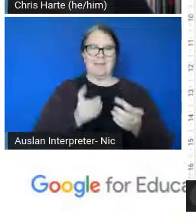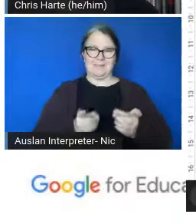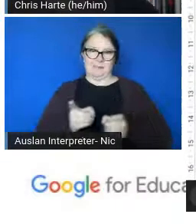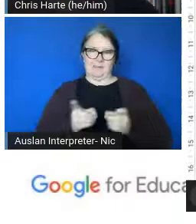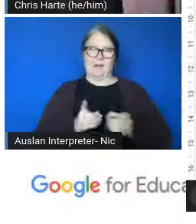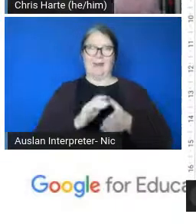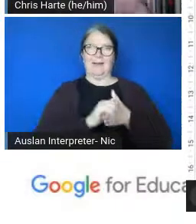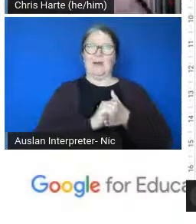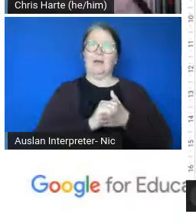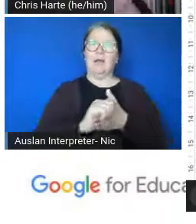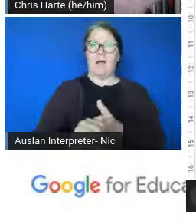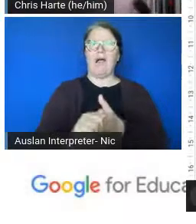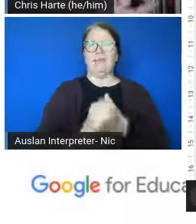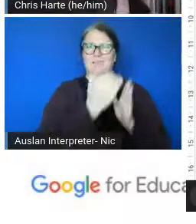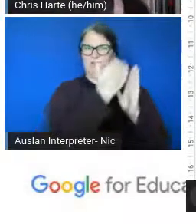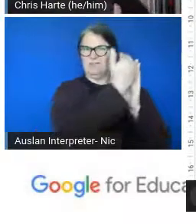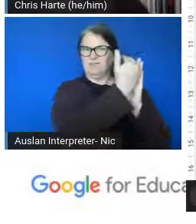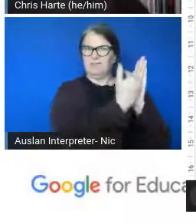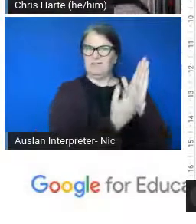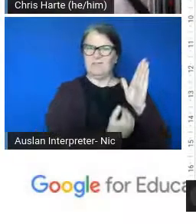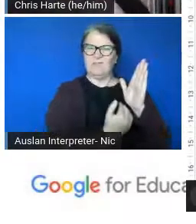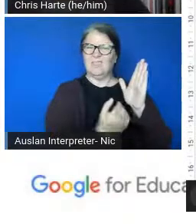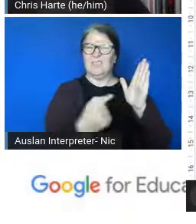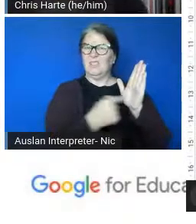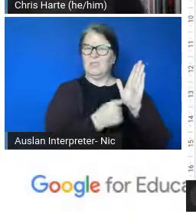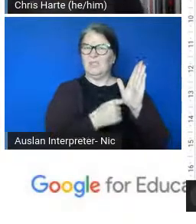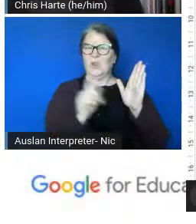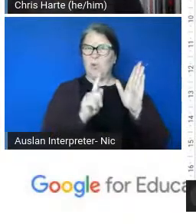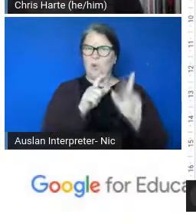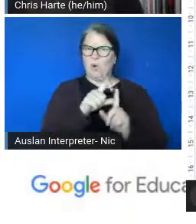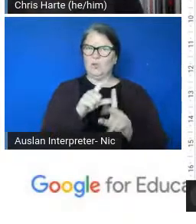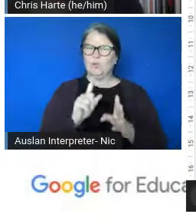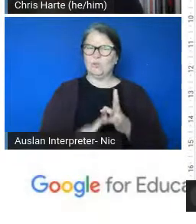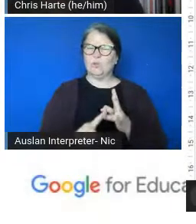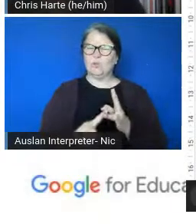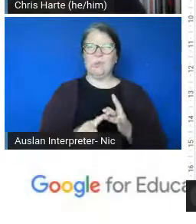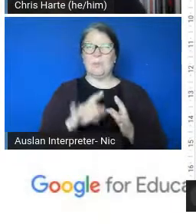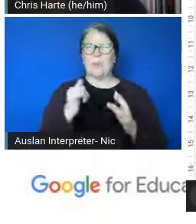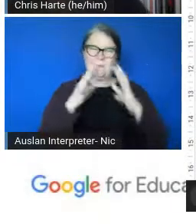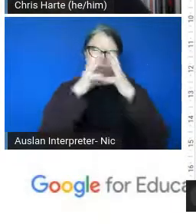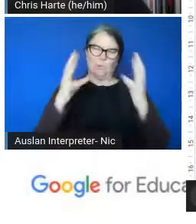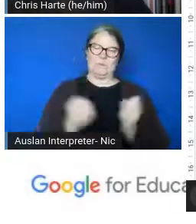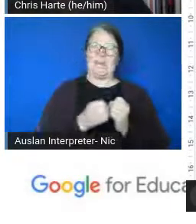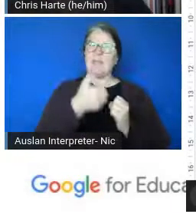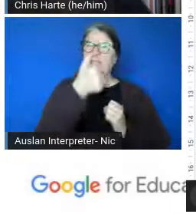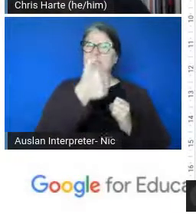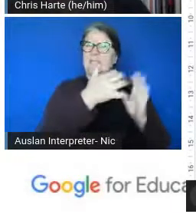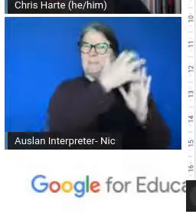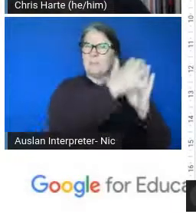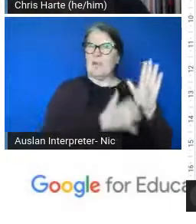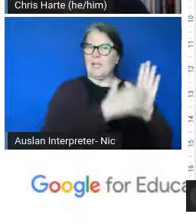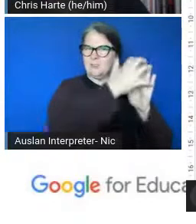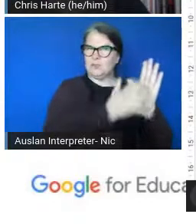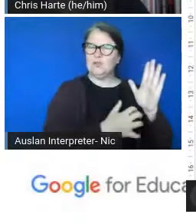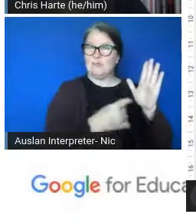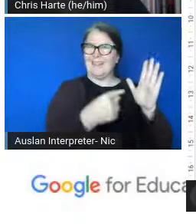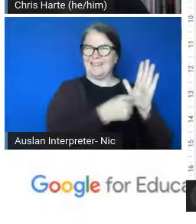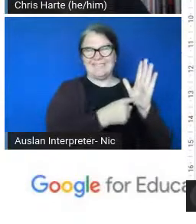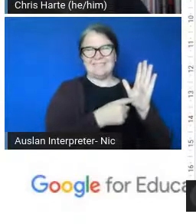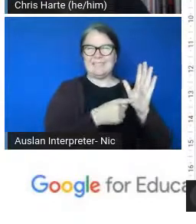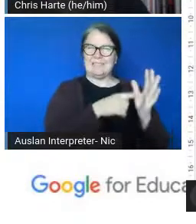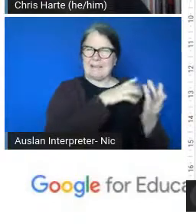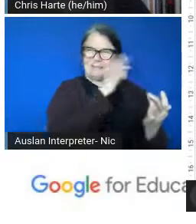And basically what it does, and I won't go through the whole thing, it's probably 6 pages maybe. This is the super detailed